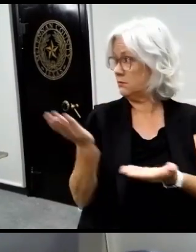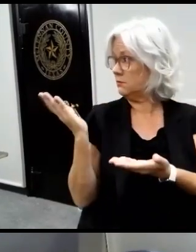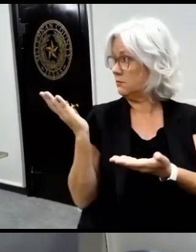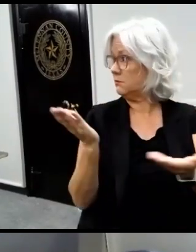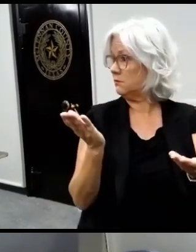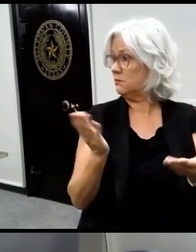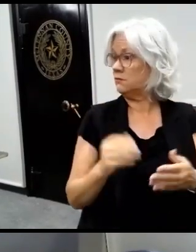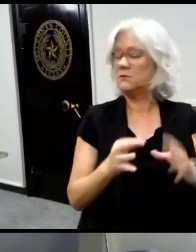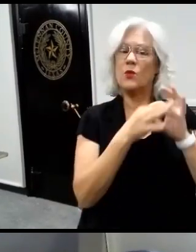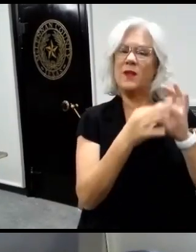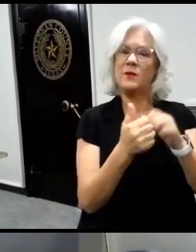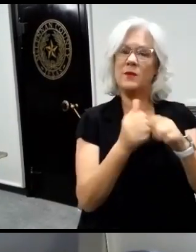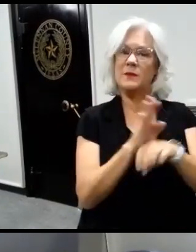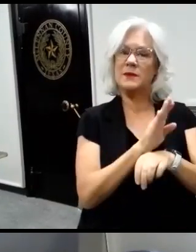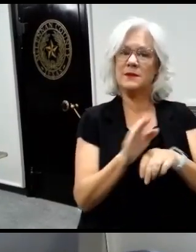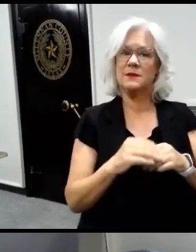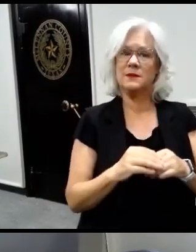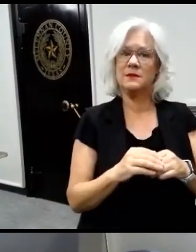matters?